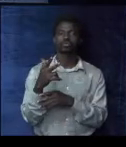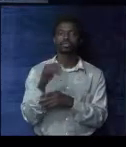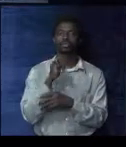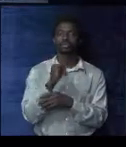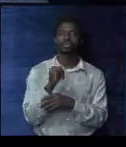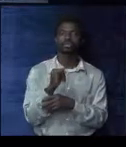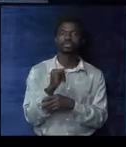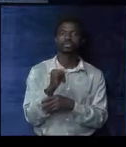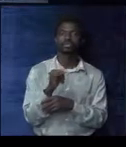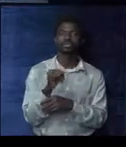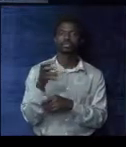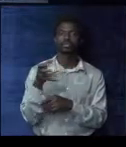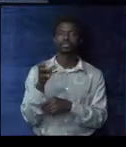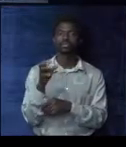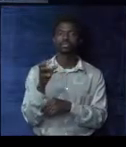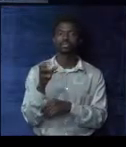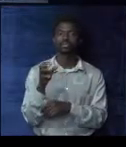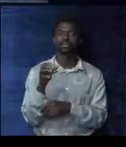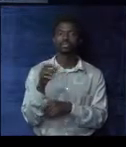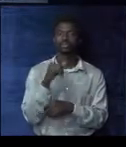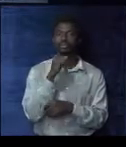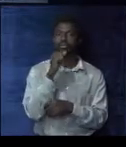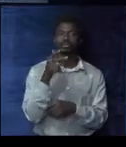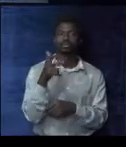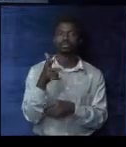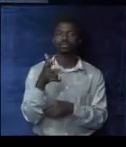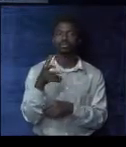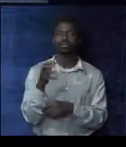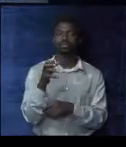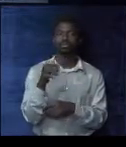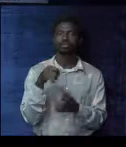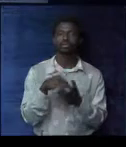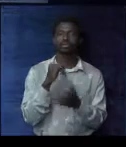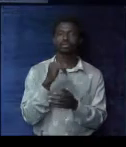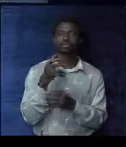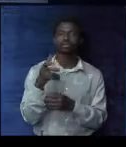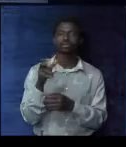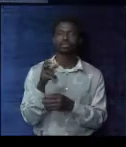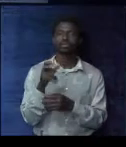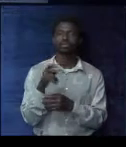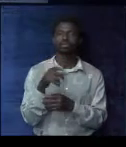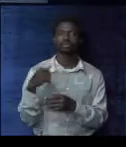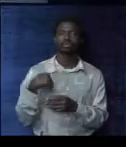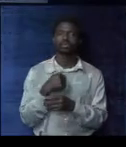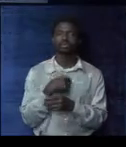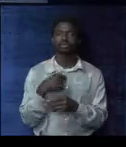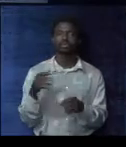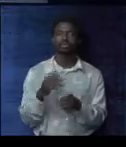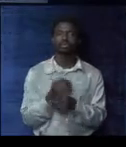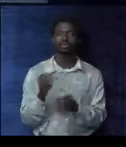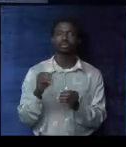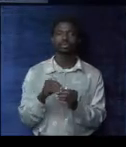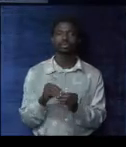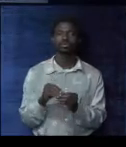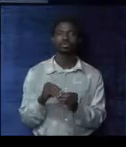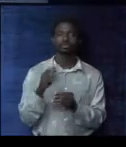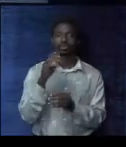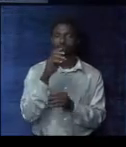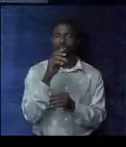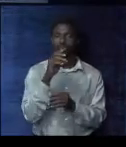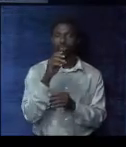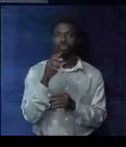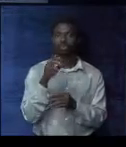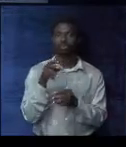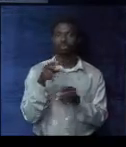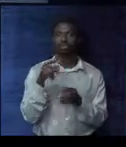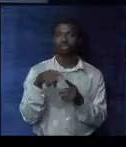of 3 here is this 100. It is not 300, it is 100. You'll get more chance to see what we're talking about in